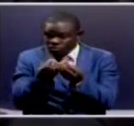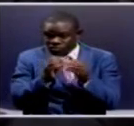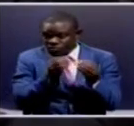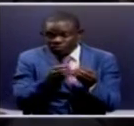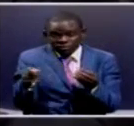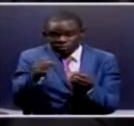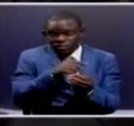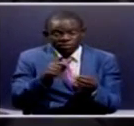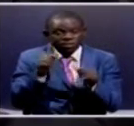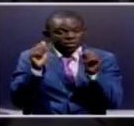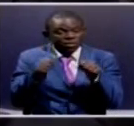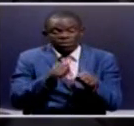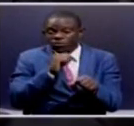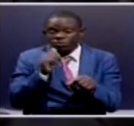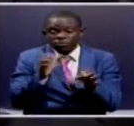is